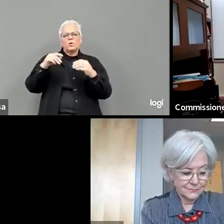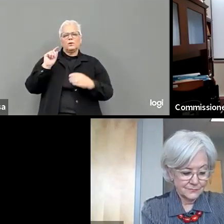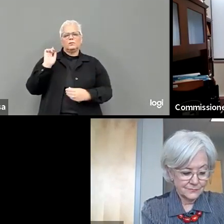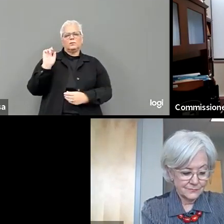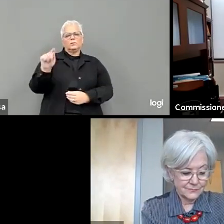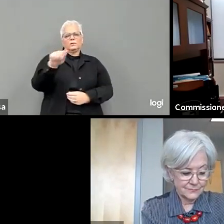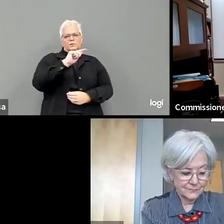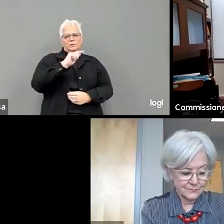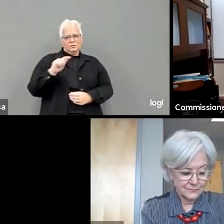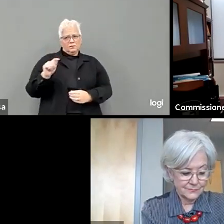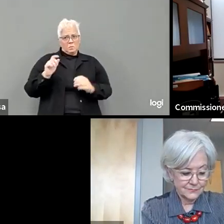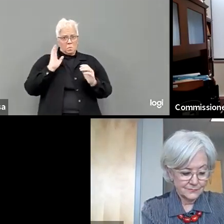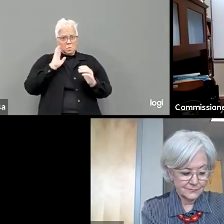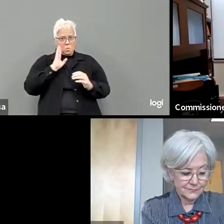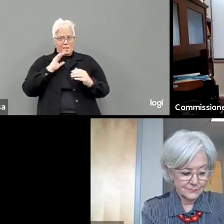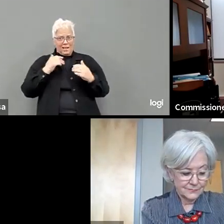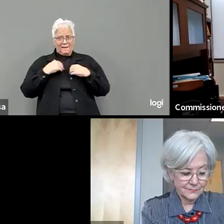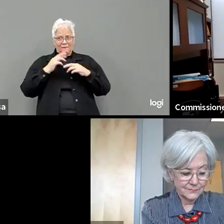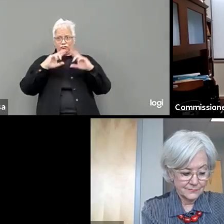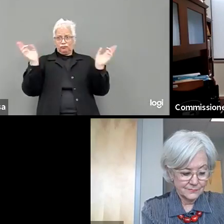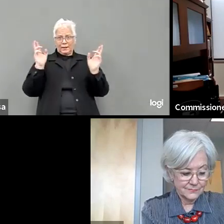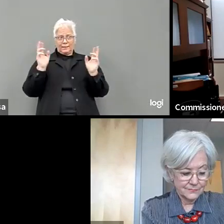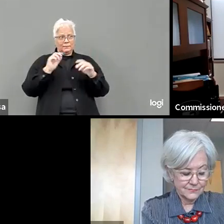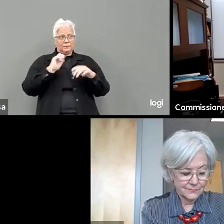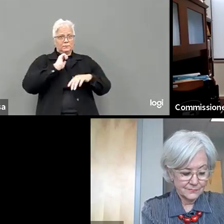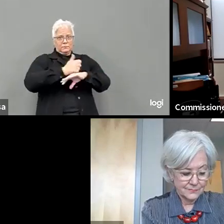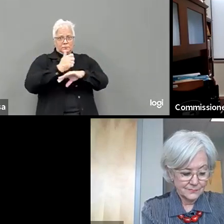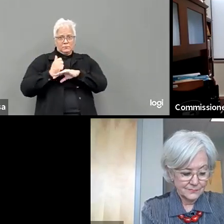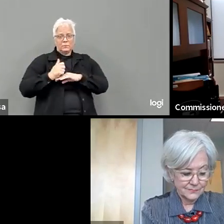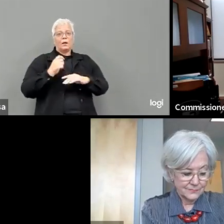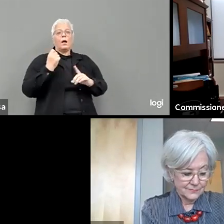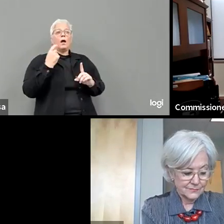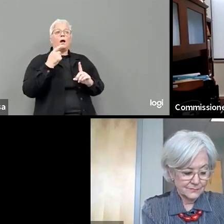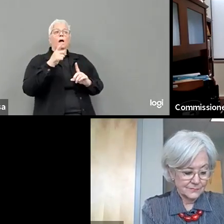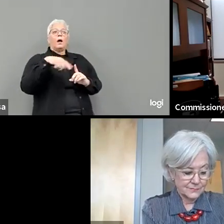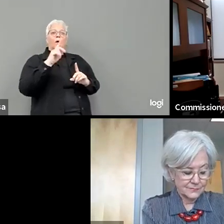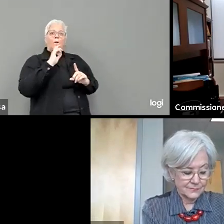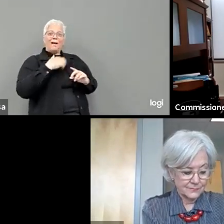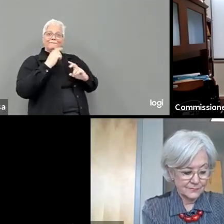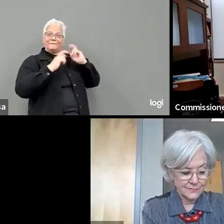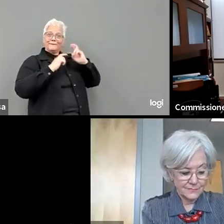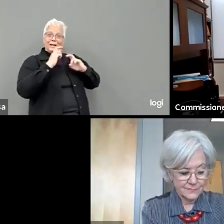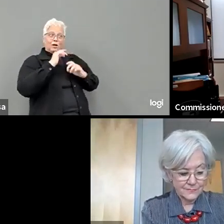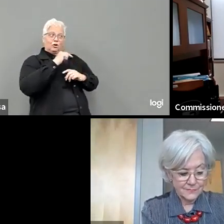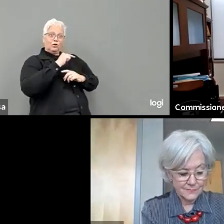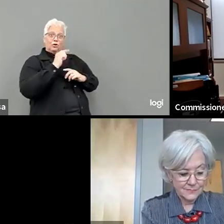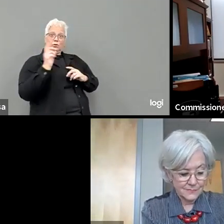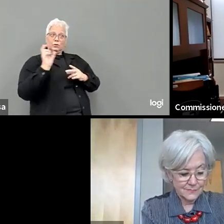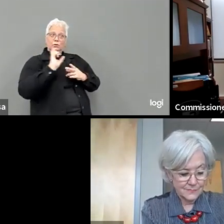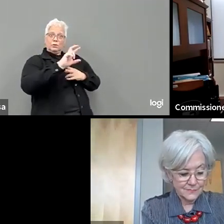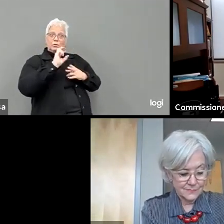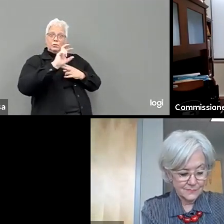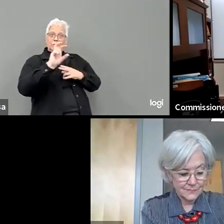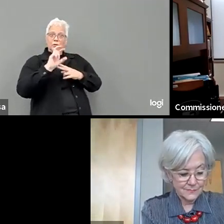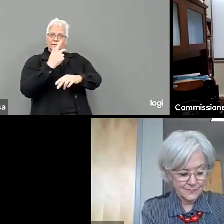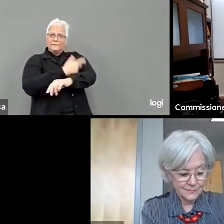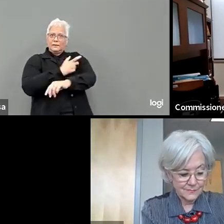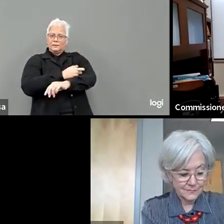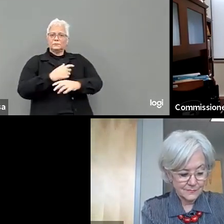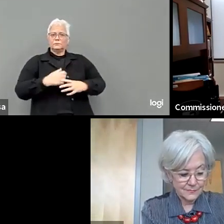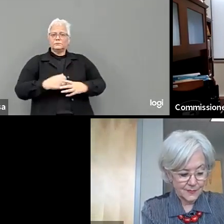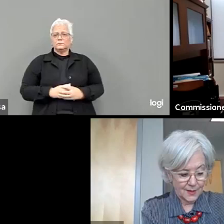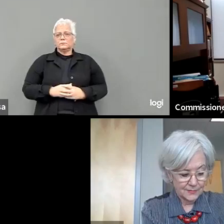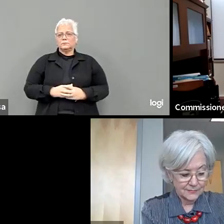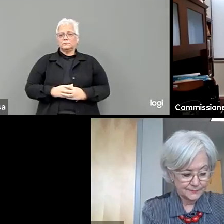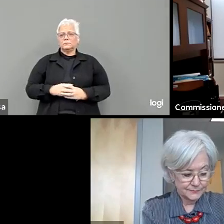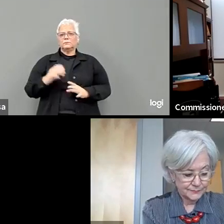All we know is really what I talked about earlier, is that soon these independent pharmacies will begin to receive vaccine that we allocated from the Federal